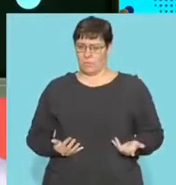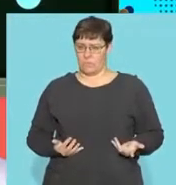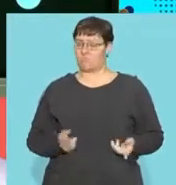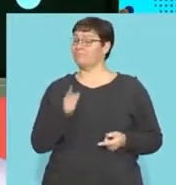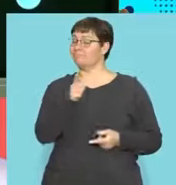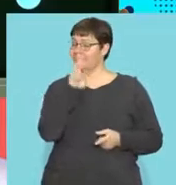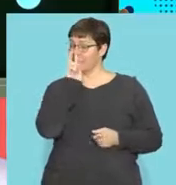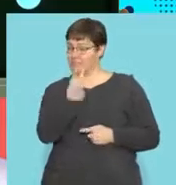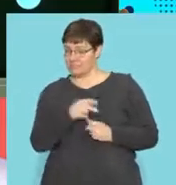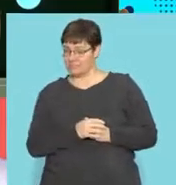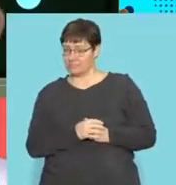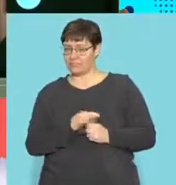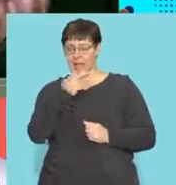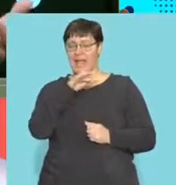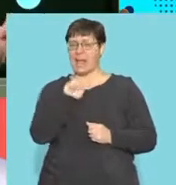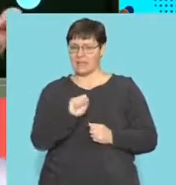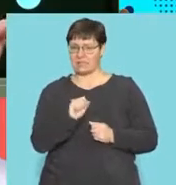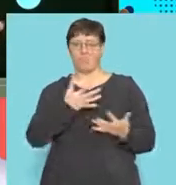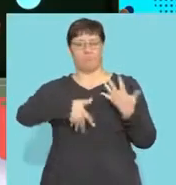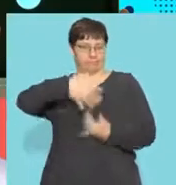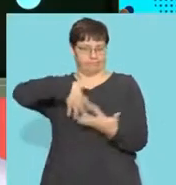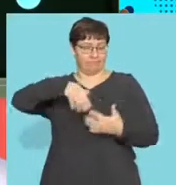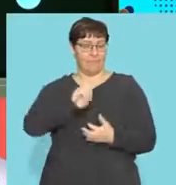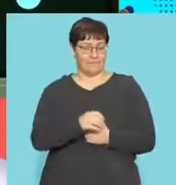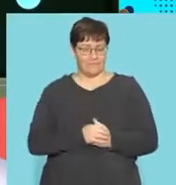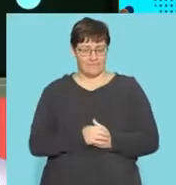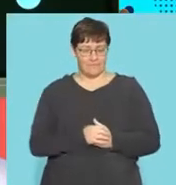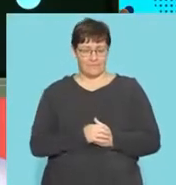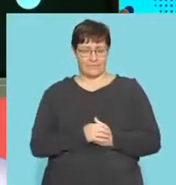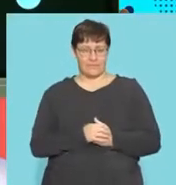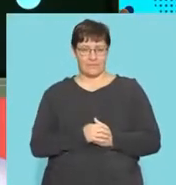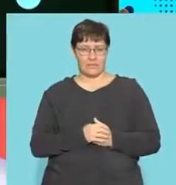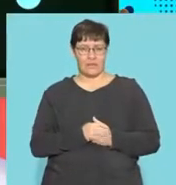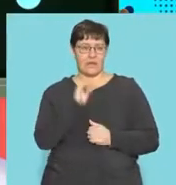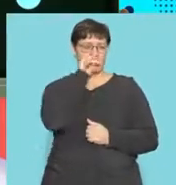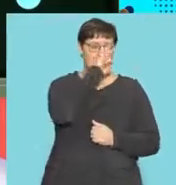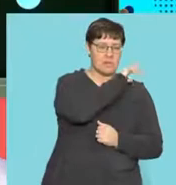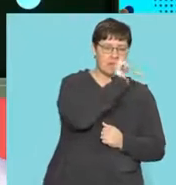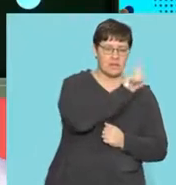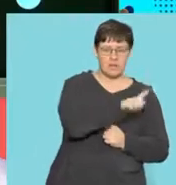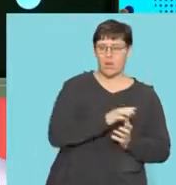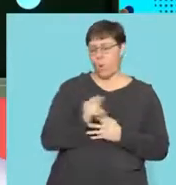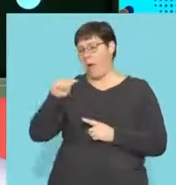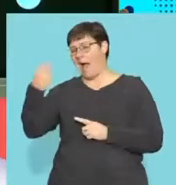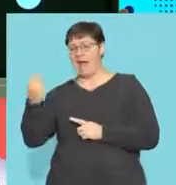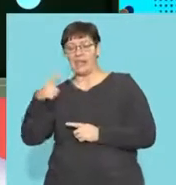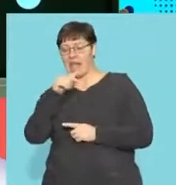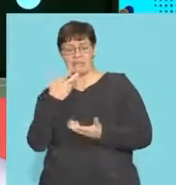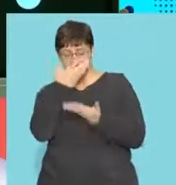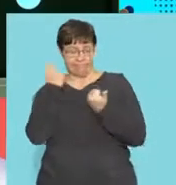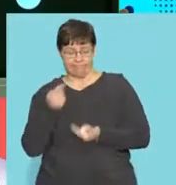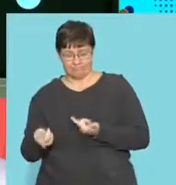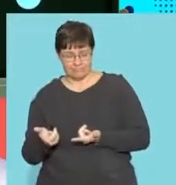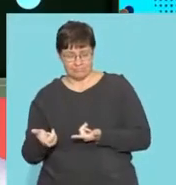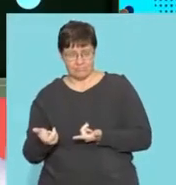Well, even here, the gases might be mixed up and we wouldn't be able to smell the chlorine and whatever other gas, I don't know what it